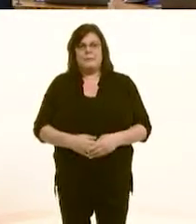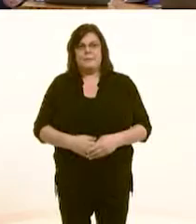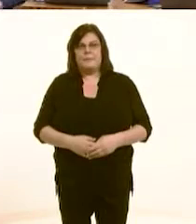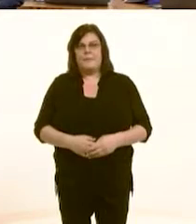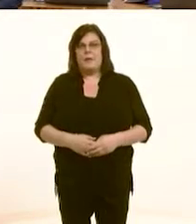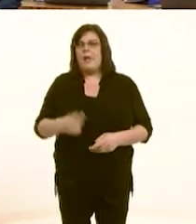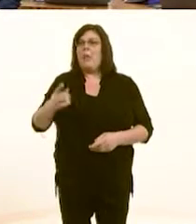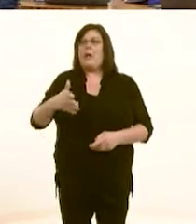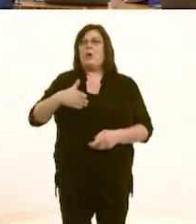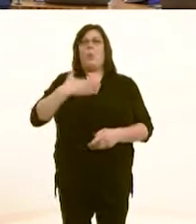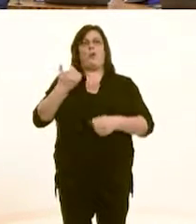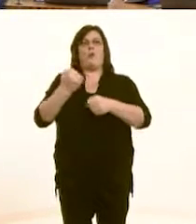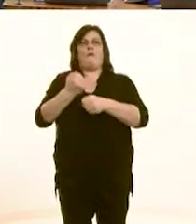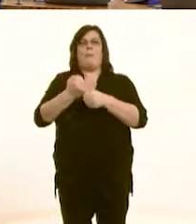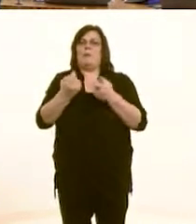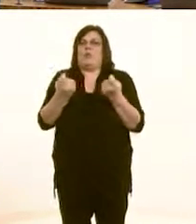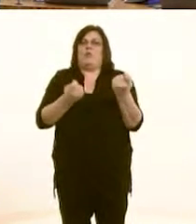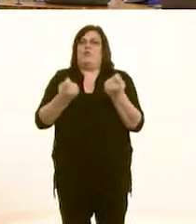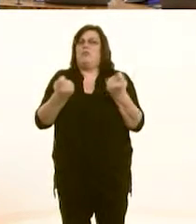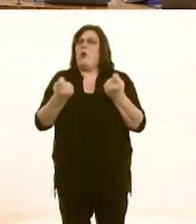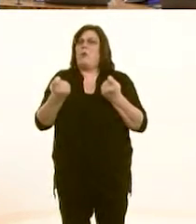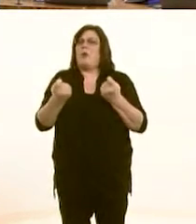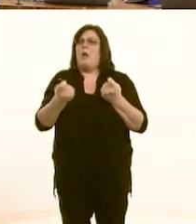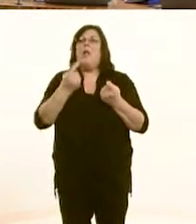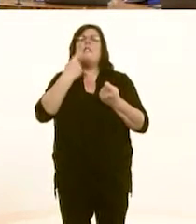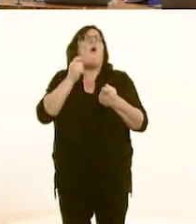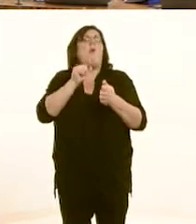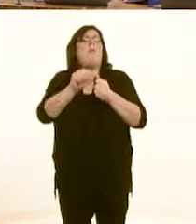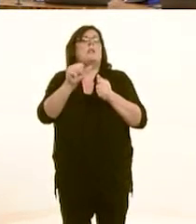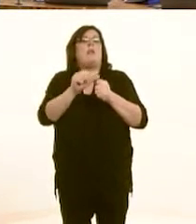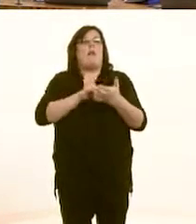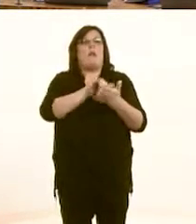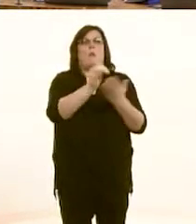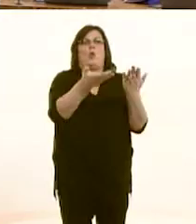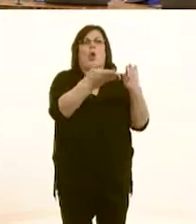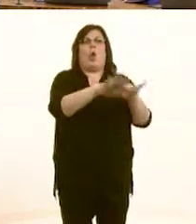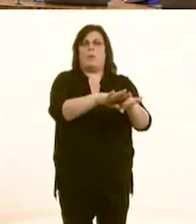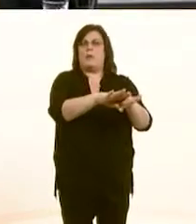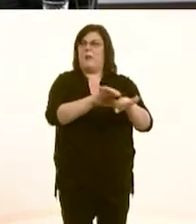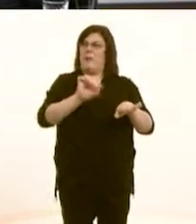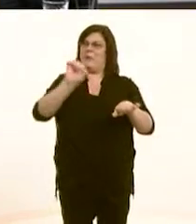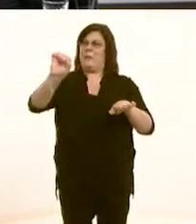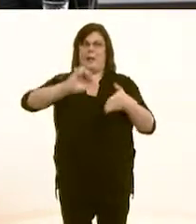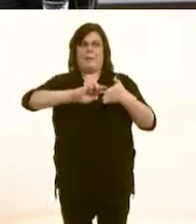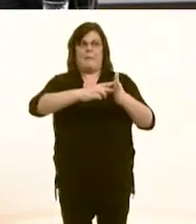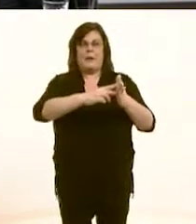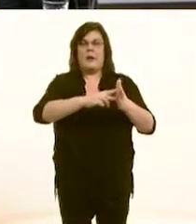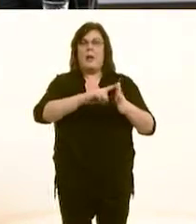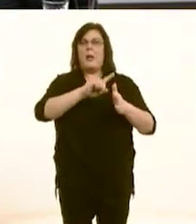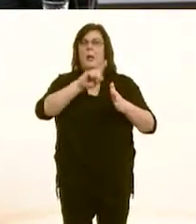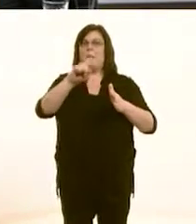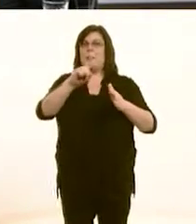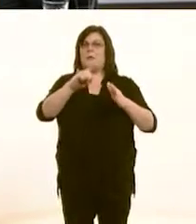chance of there being any element of public ownership, they'd rather have seen the airport closed, which is exactly what would have happened. A major employer in the Vale